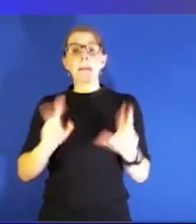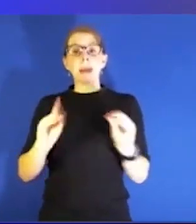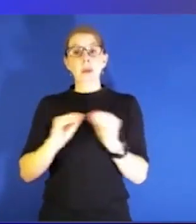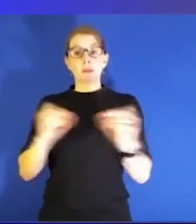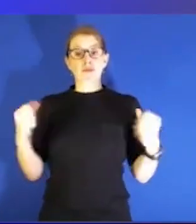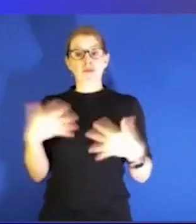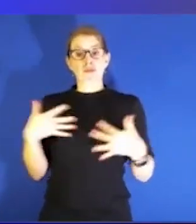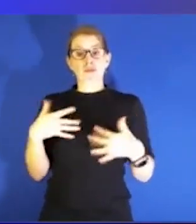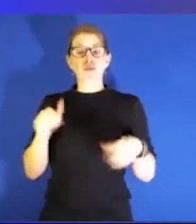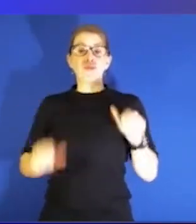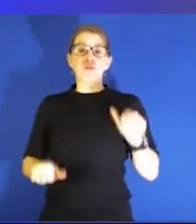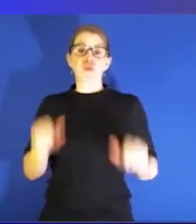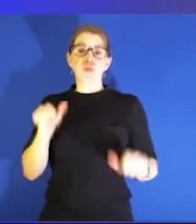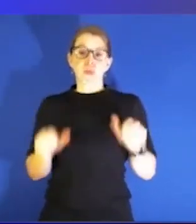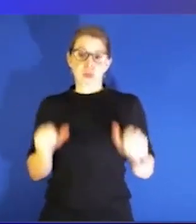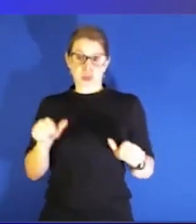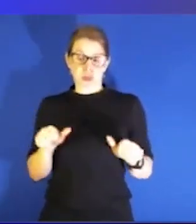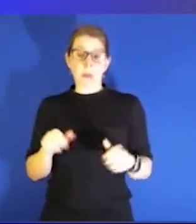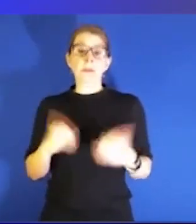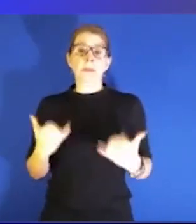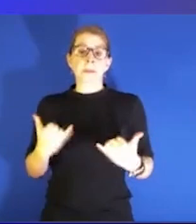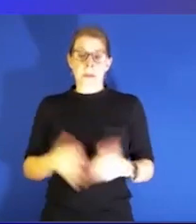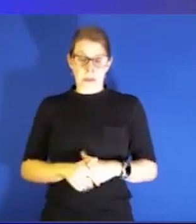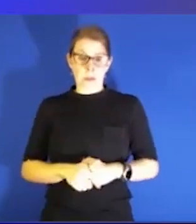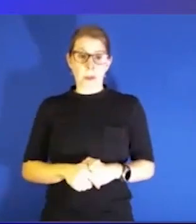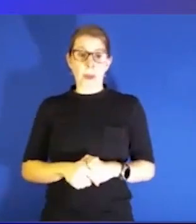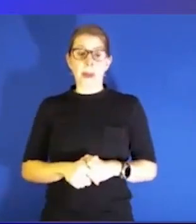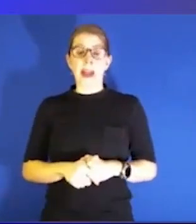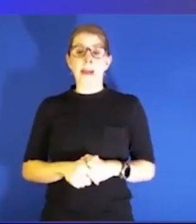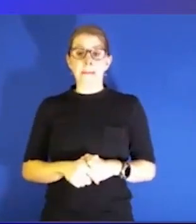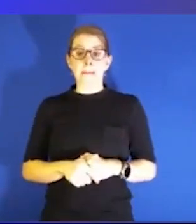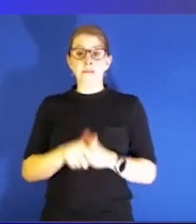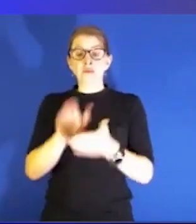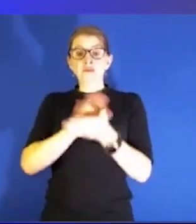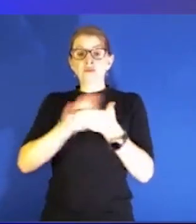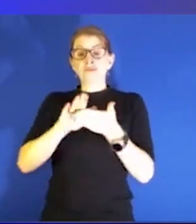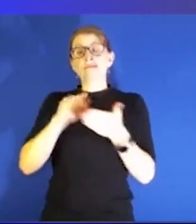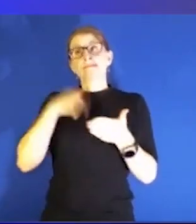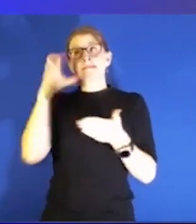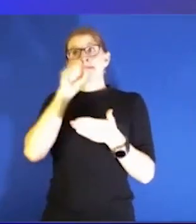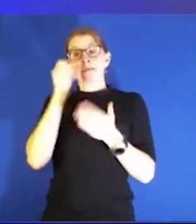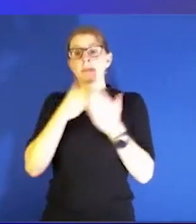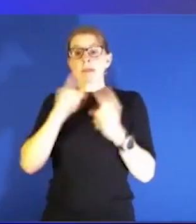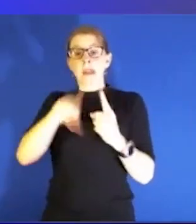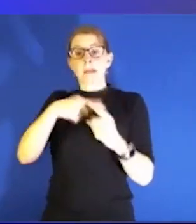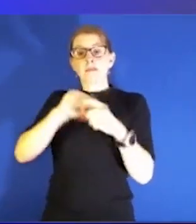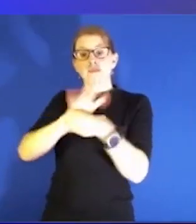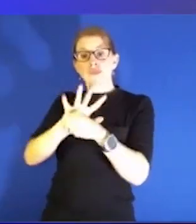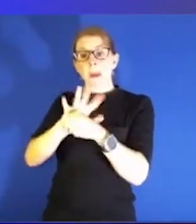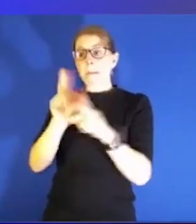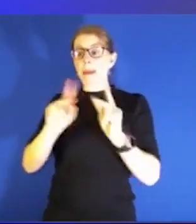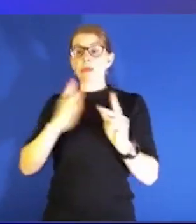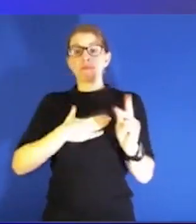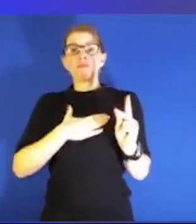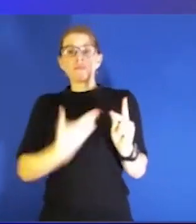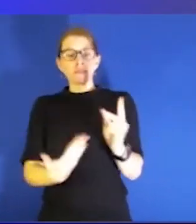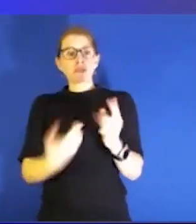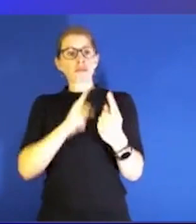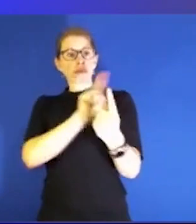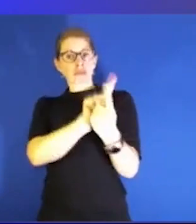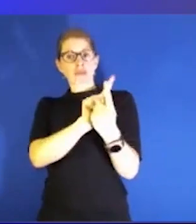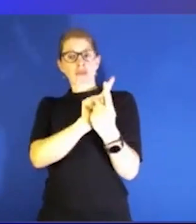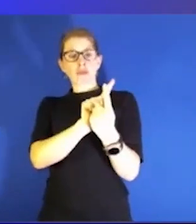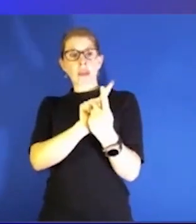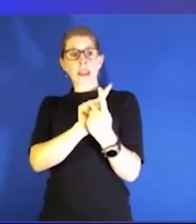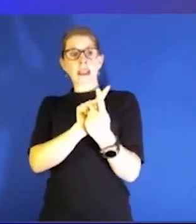uncertainty. And again, one of the nice, things about COVID is that people are more willing to seek help. They're more willing to get through the stigma because they feel like everybody's